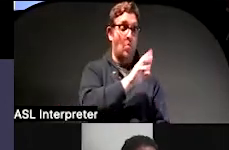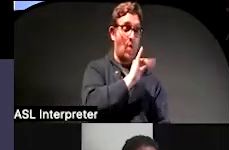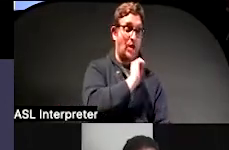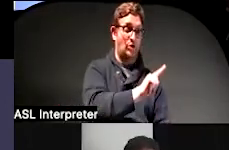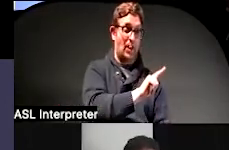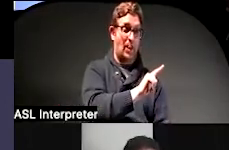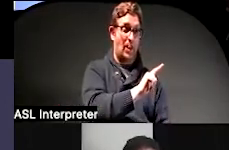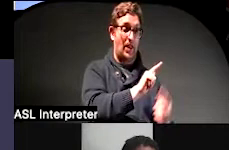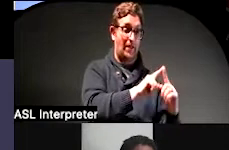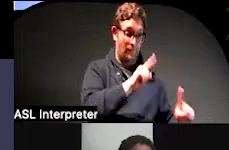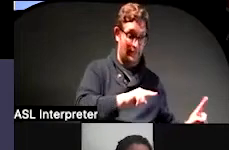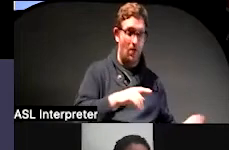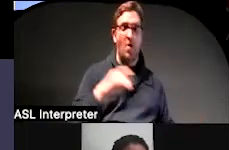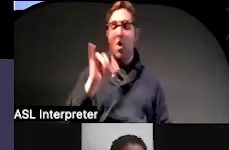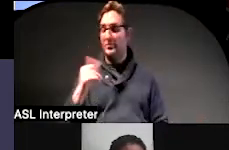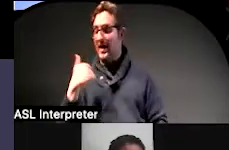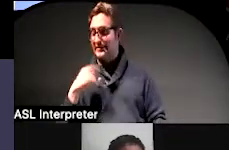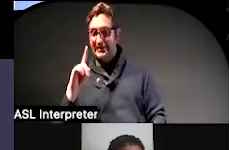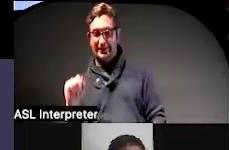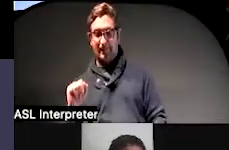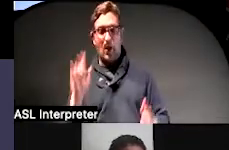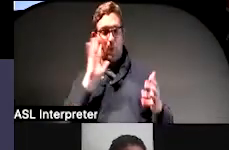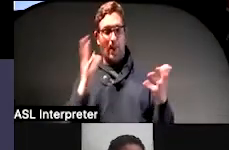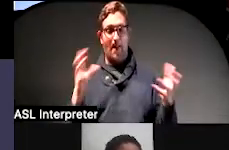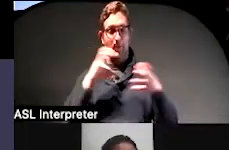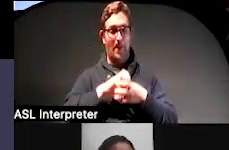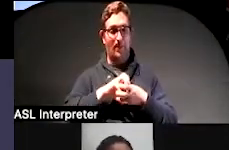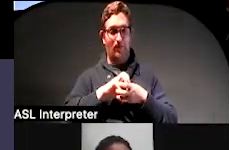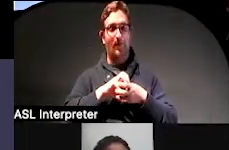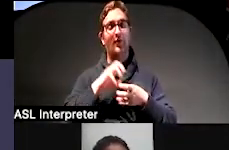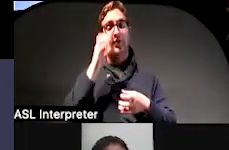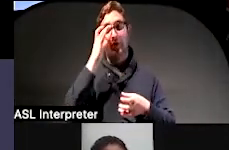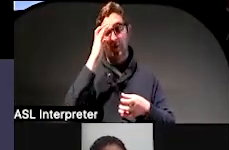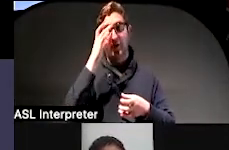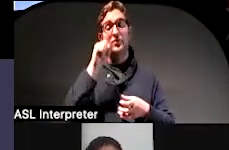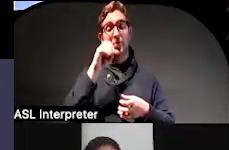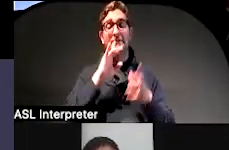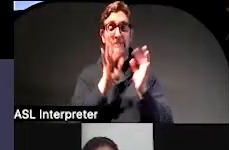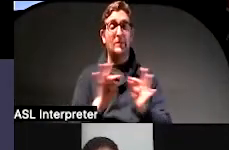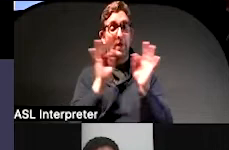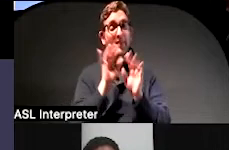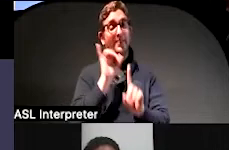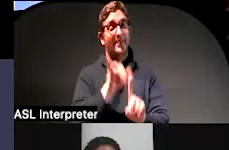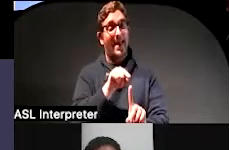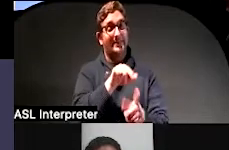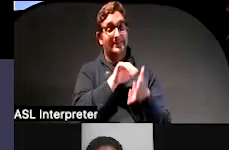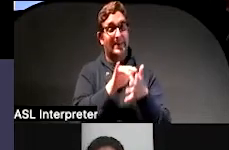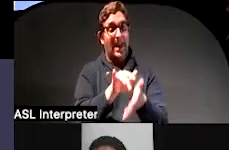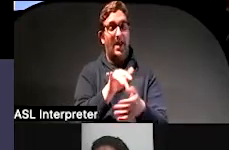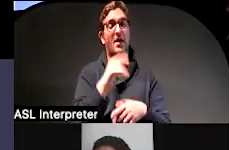a disability. And so that's very important. Now, in terms of the study,